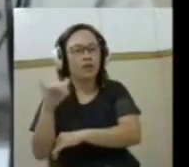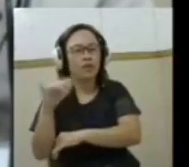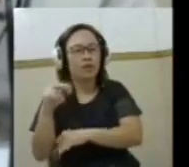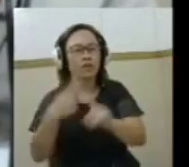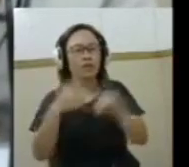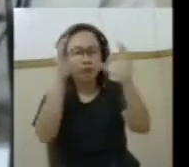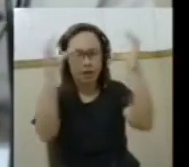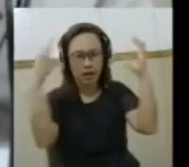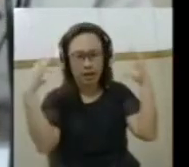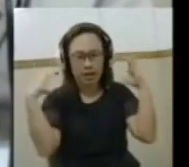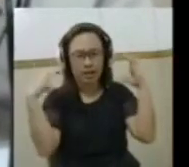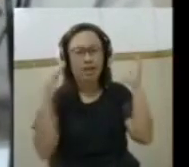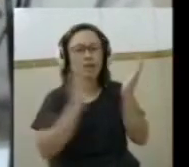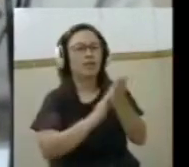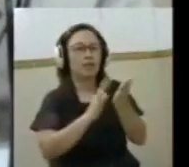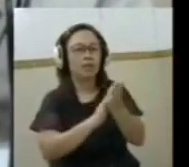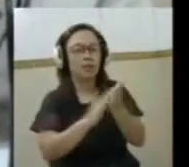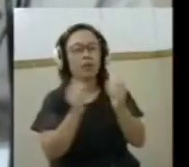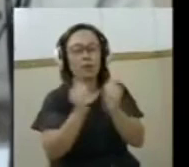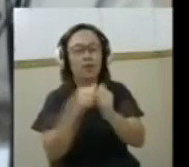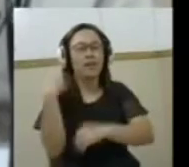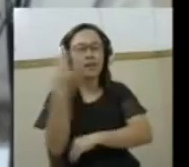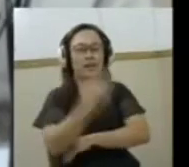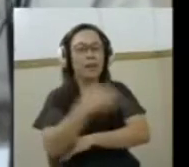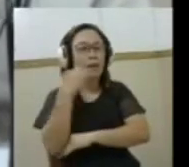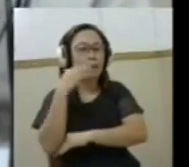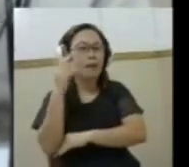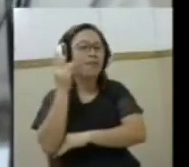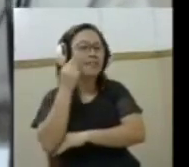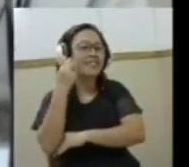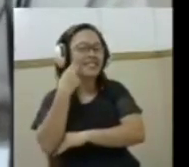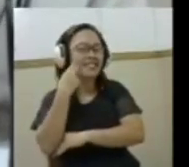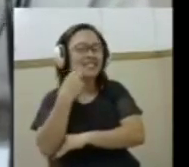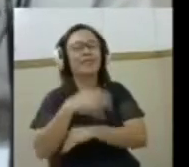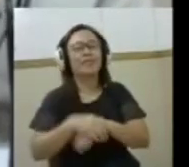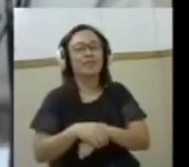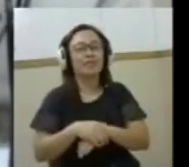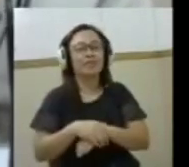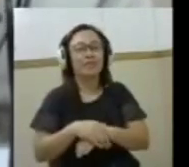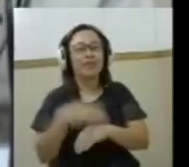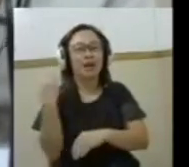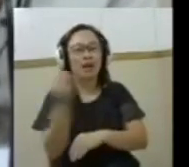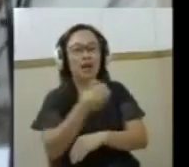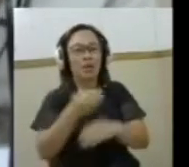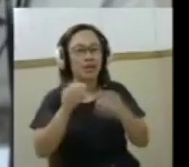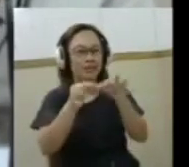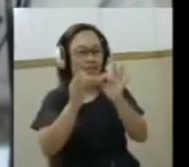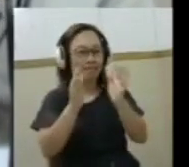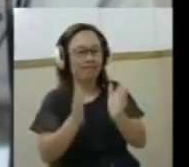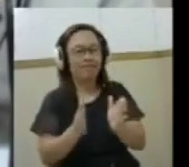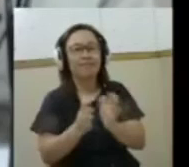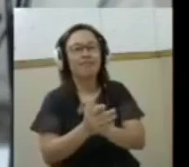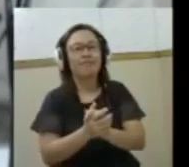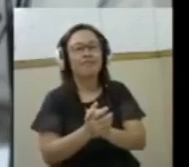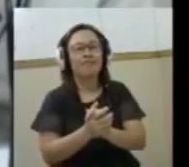Canayan Integrated School. Also with us is Ma'am Dailene Hortelano, our SPED interpreter.